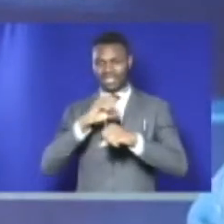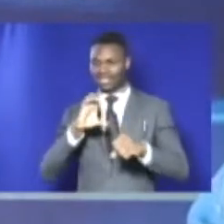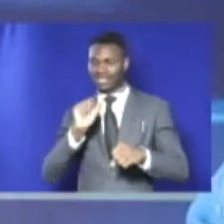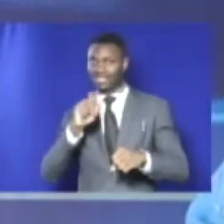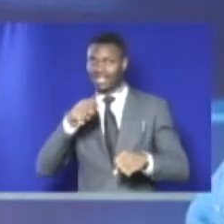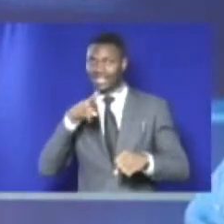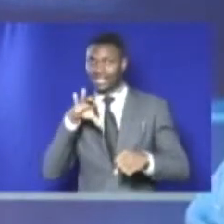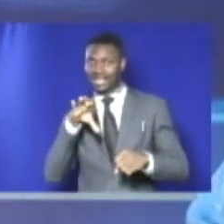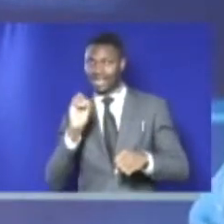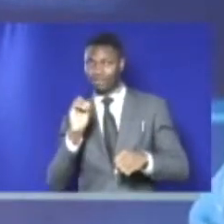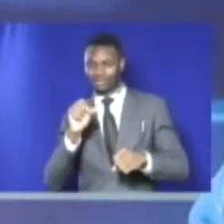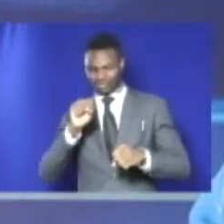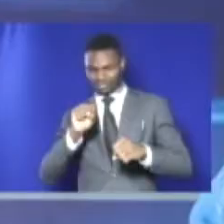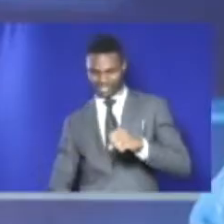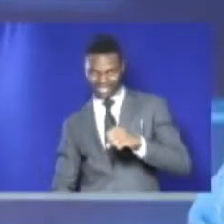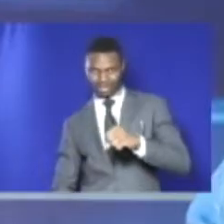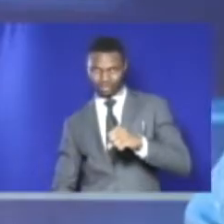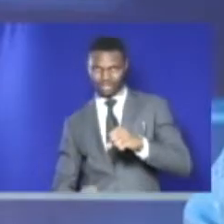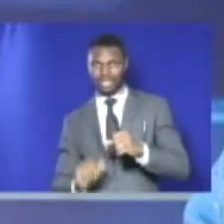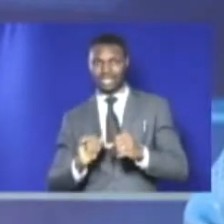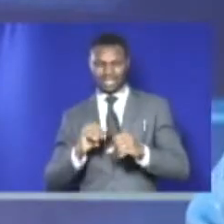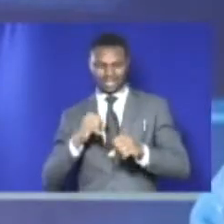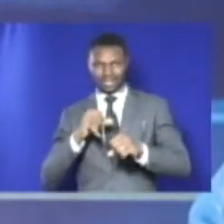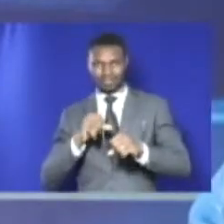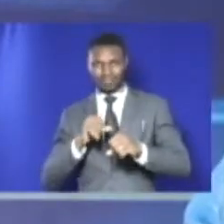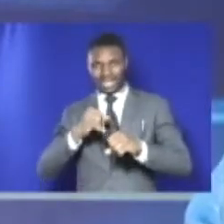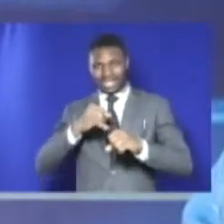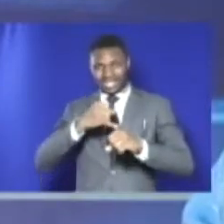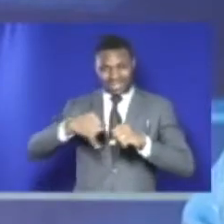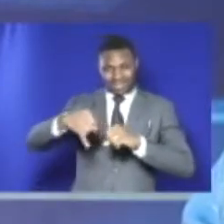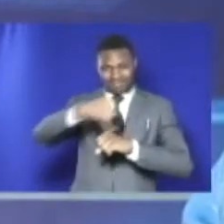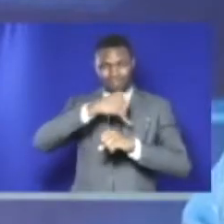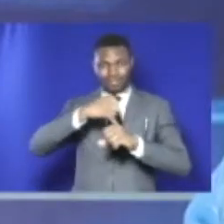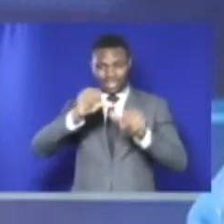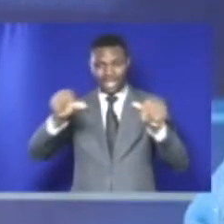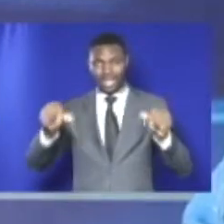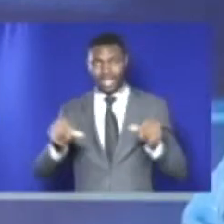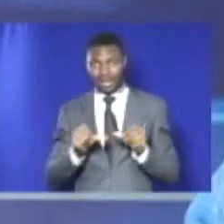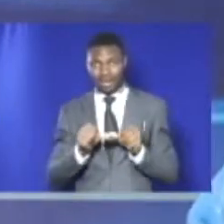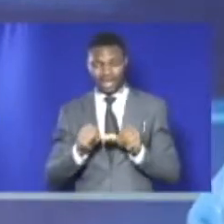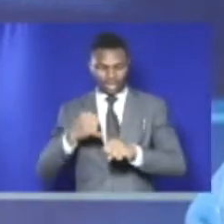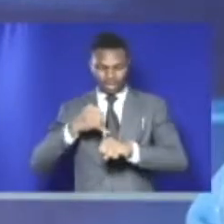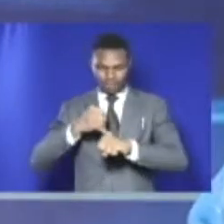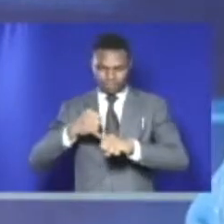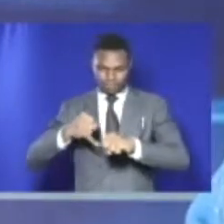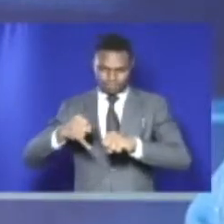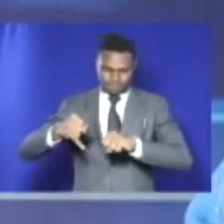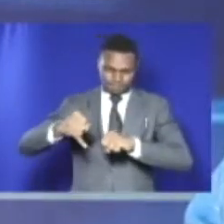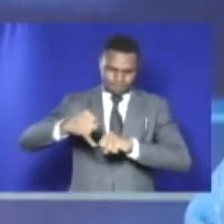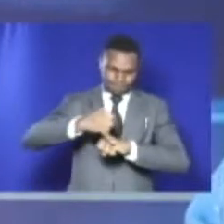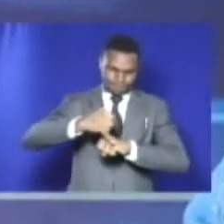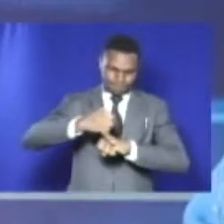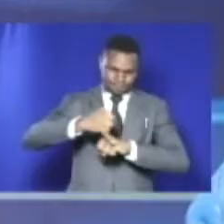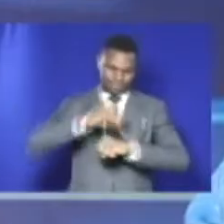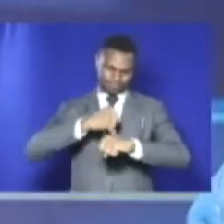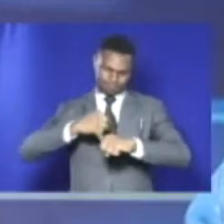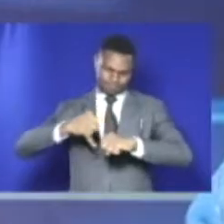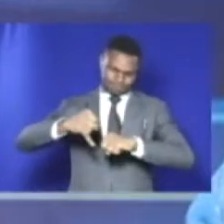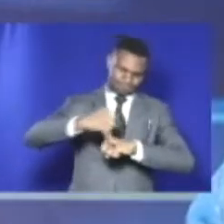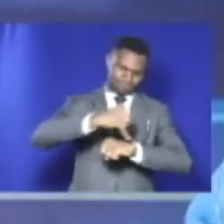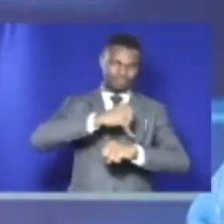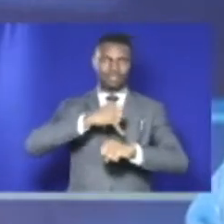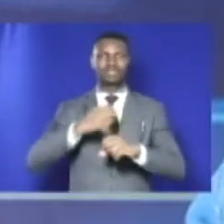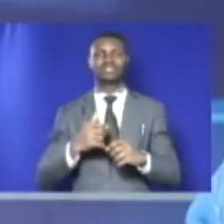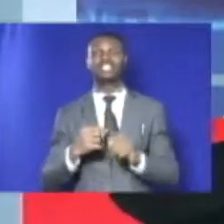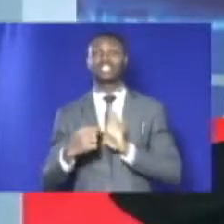south. This region stretches all around the globe, showing...